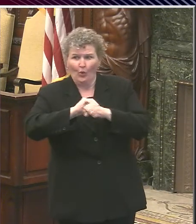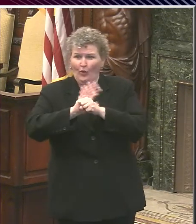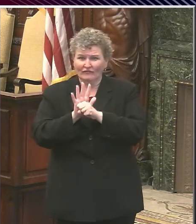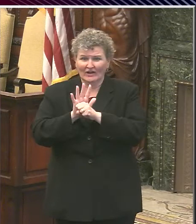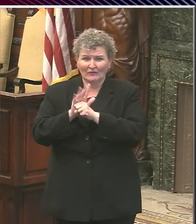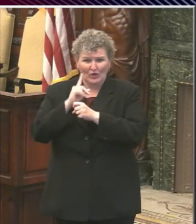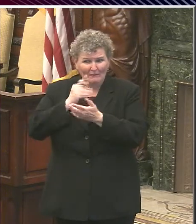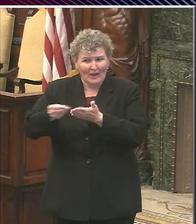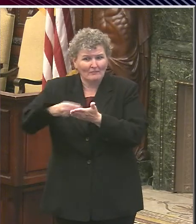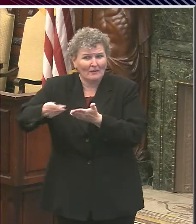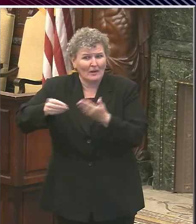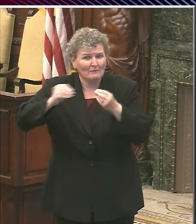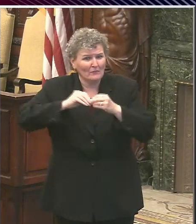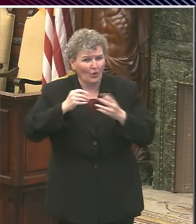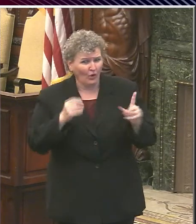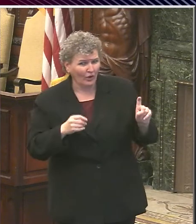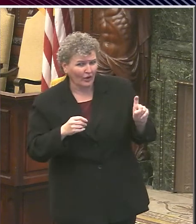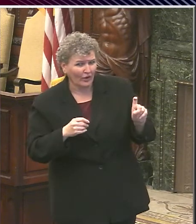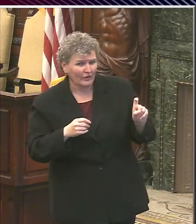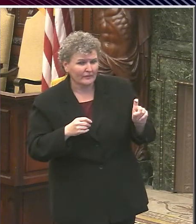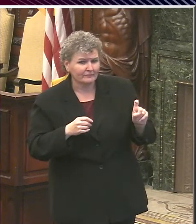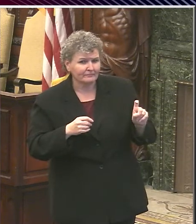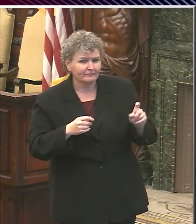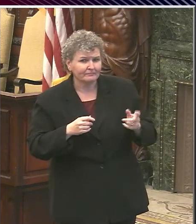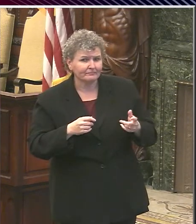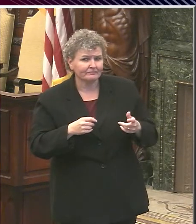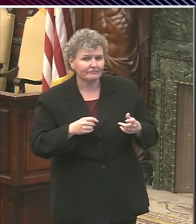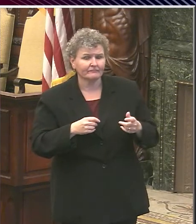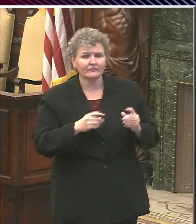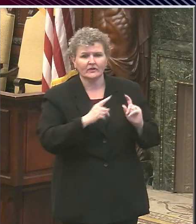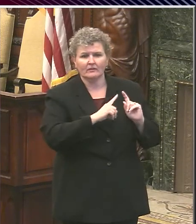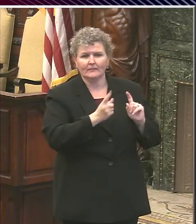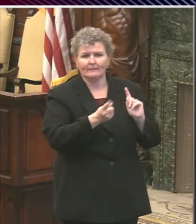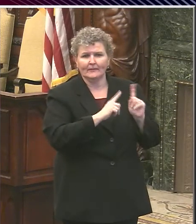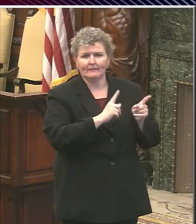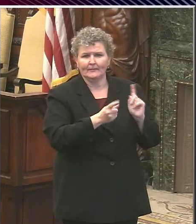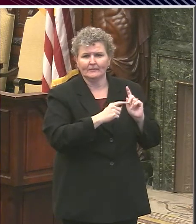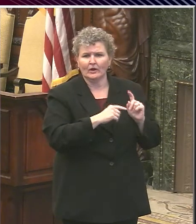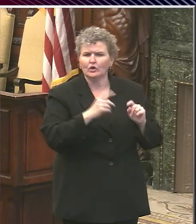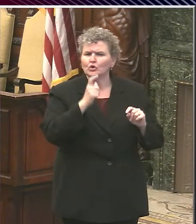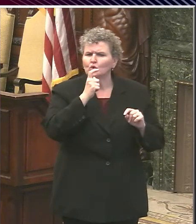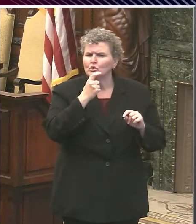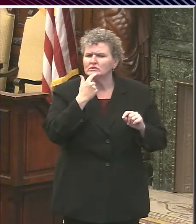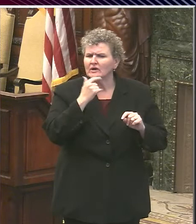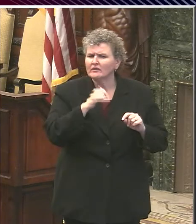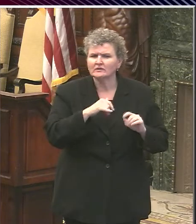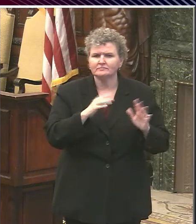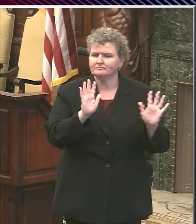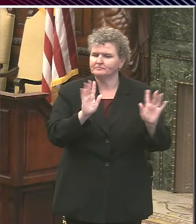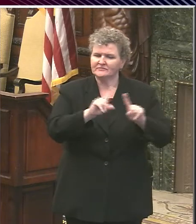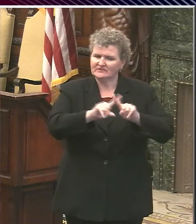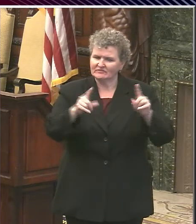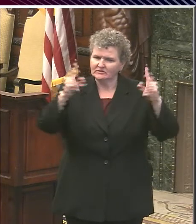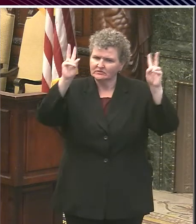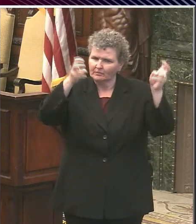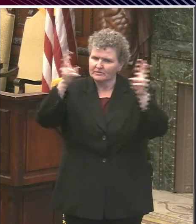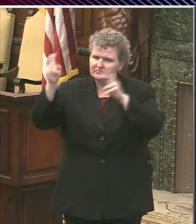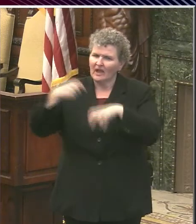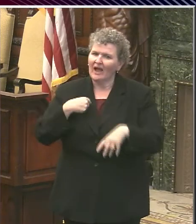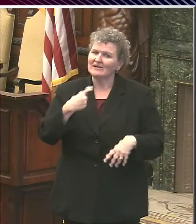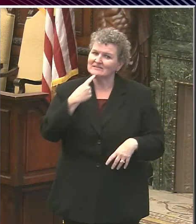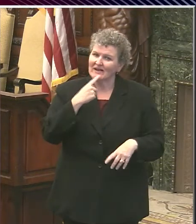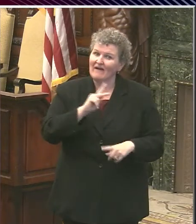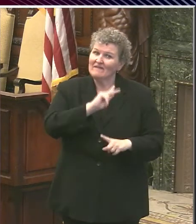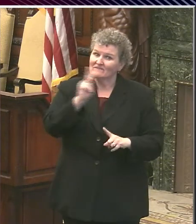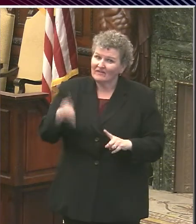do you think the increase in the purchase of guns? That's two separate issues. Two separate issues. What I'm saying is that Philadelphia is not